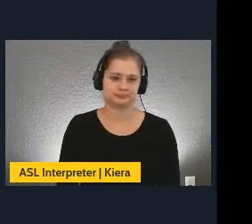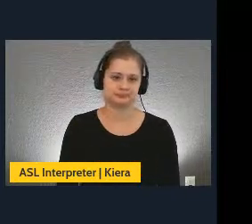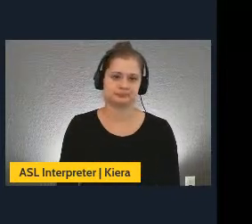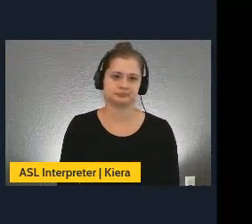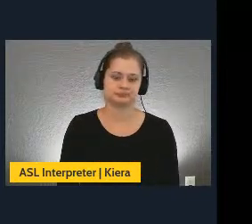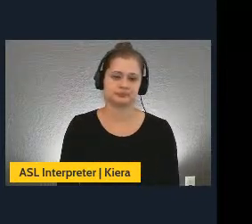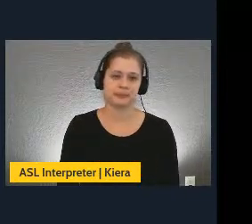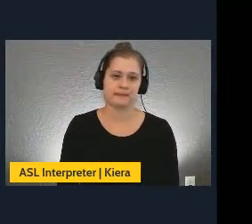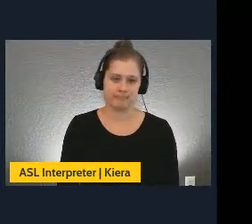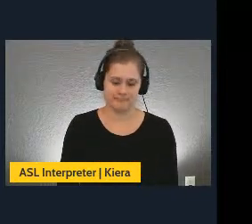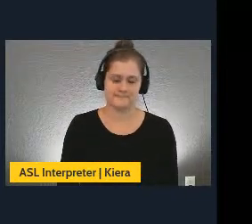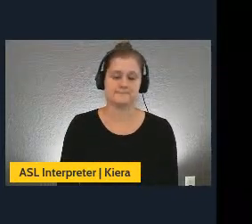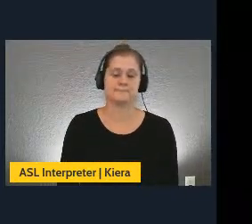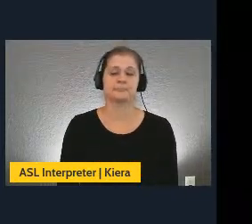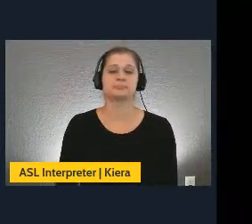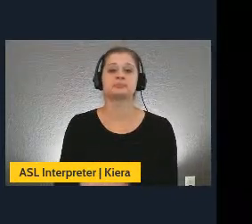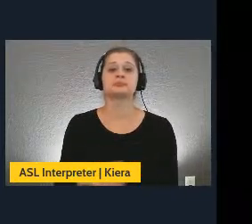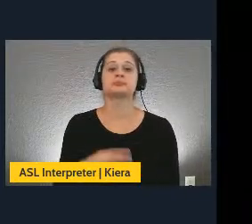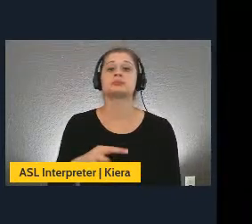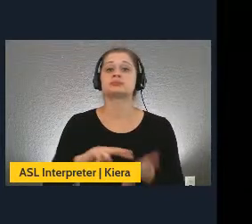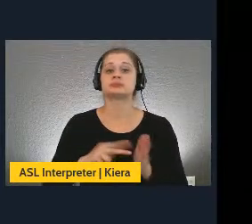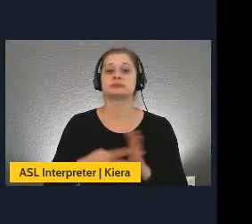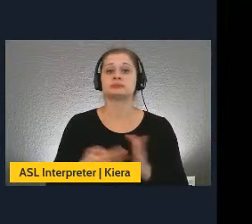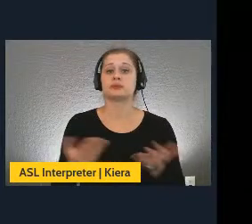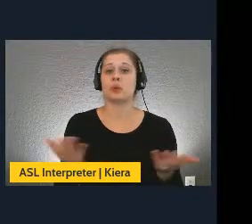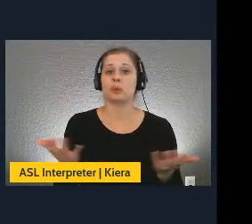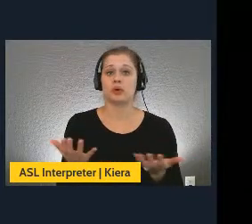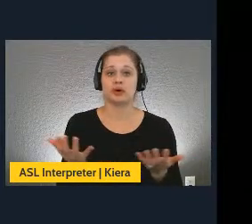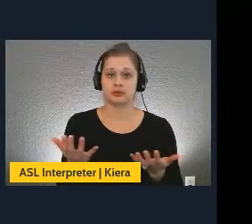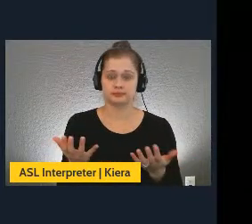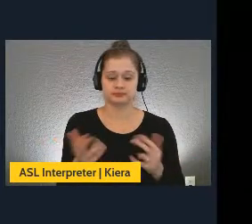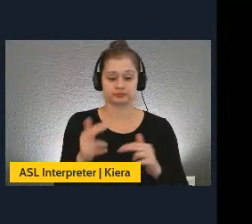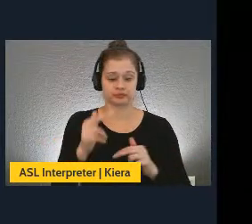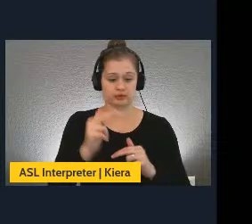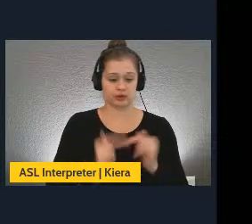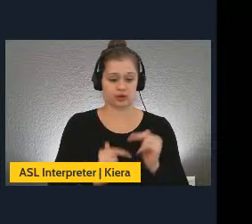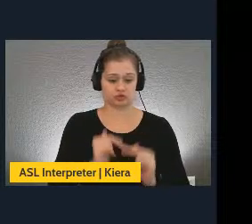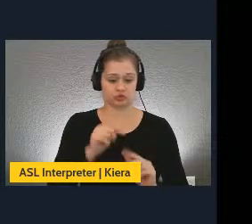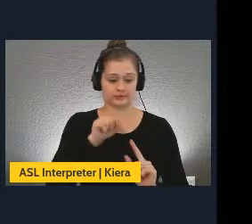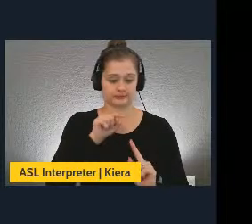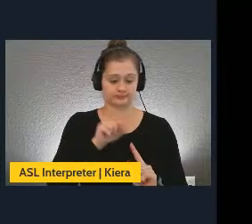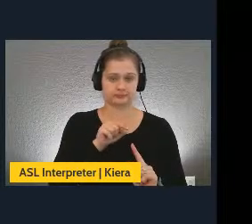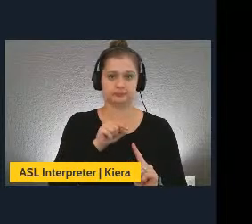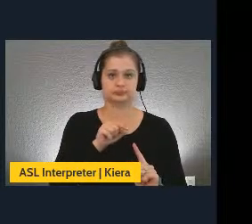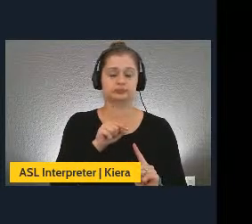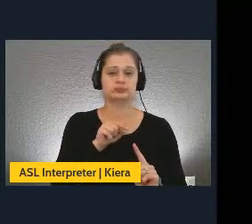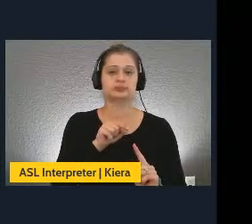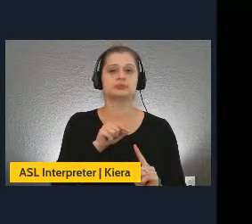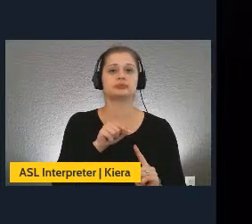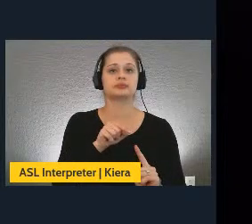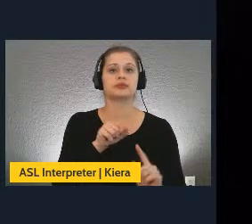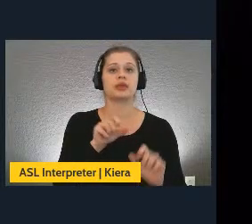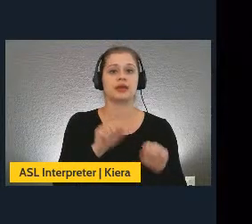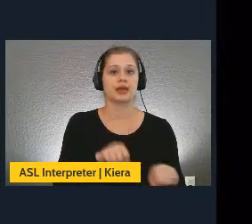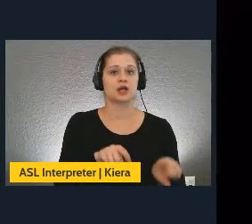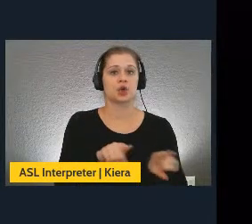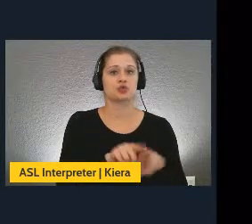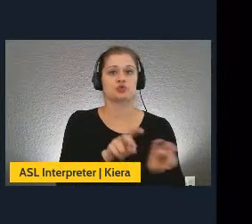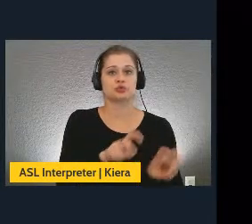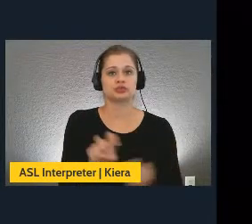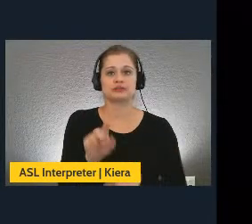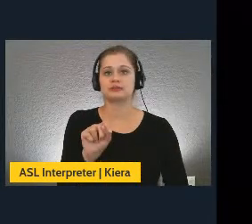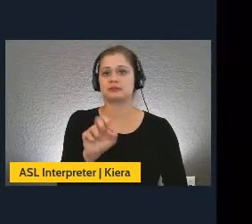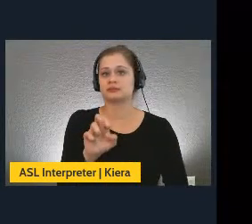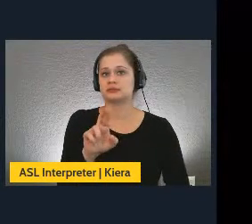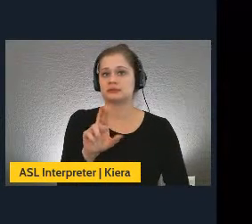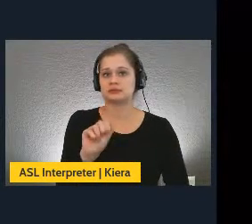With hybrid constructs, I mean constructs that can also ship Terraform modules that you can